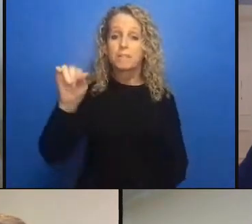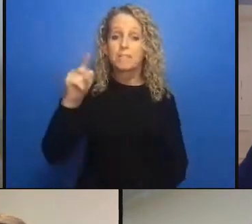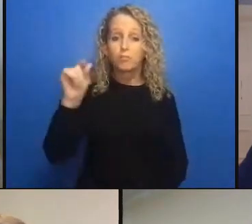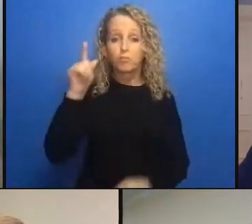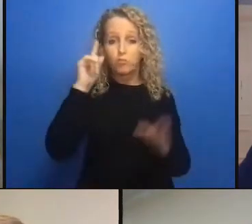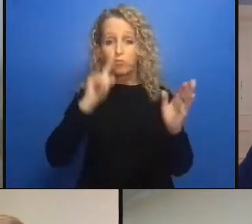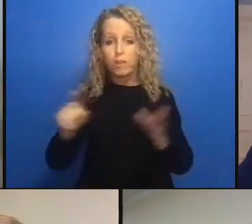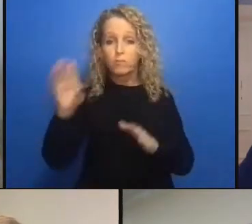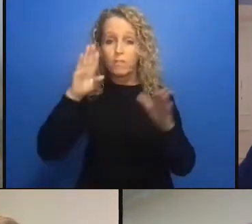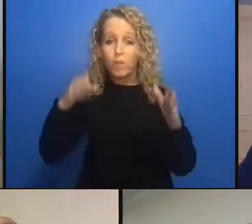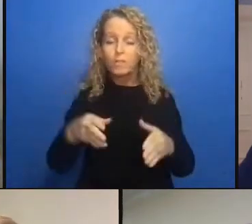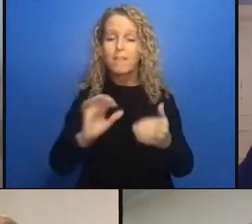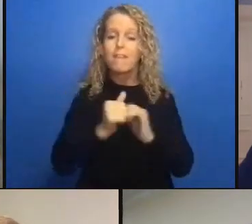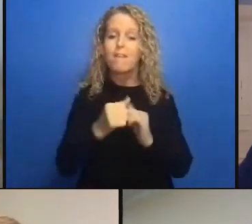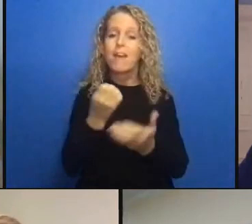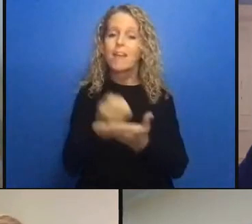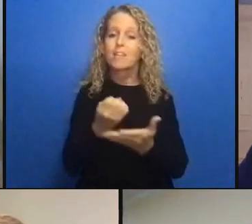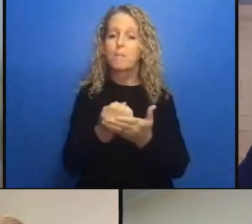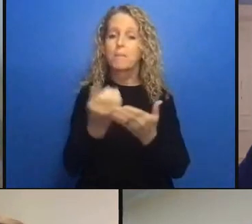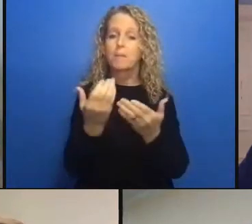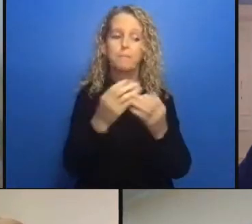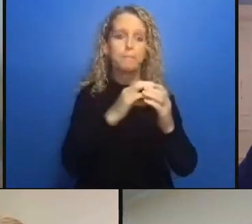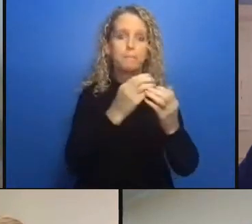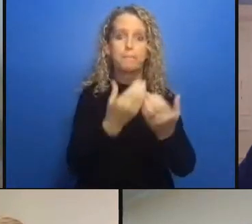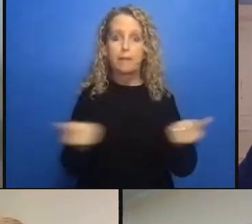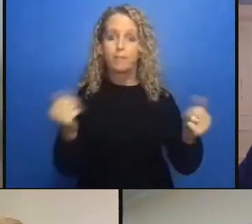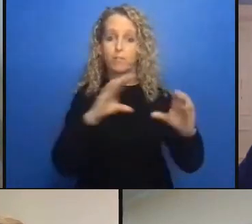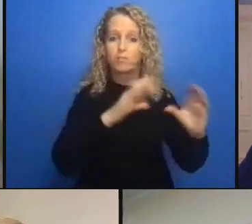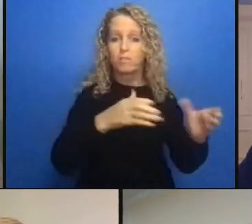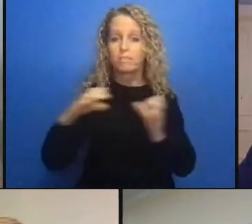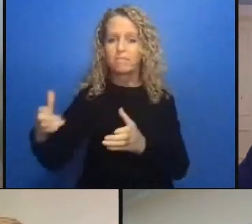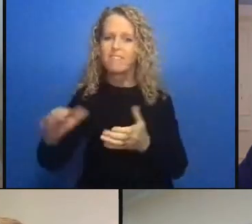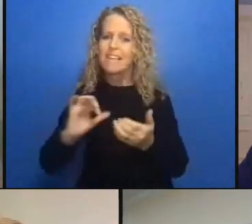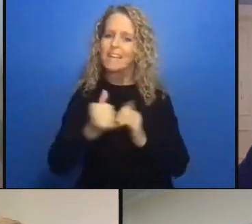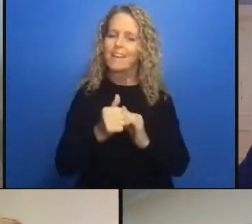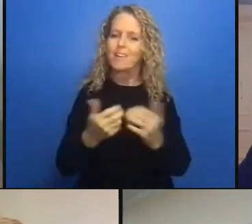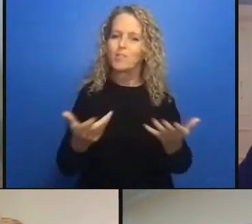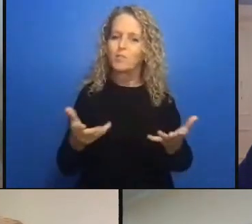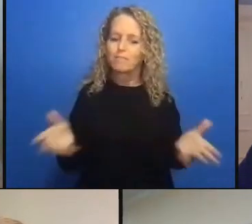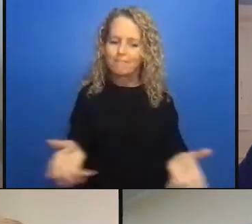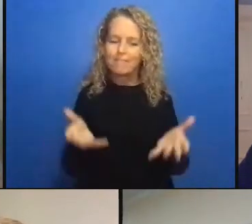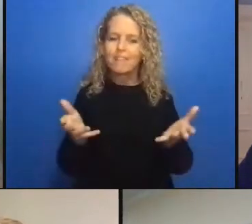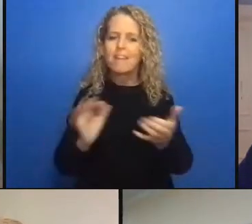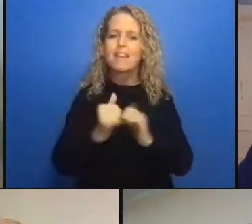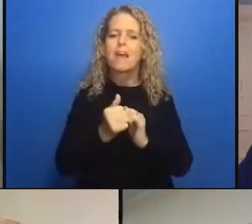address socioeconomic barriers to participation? And how do we ensure equitable access?